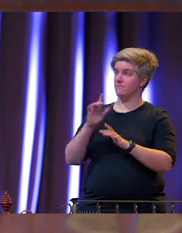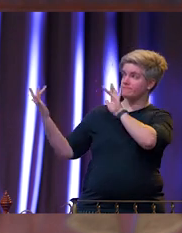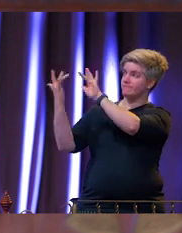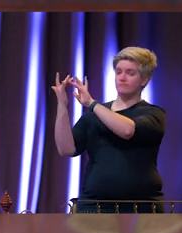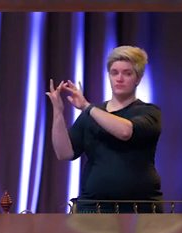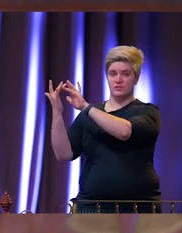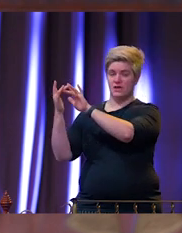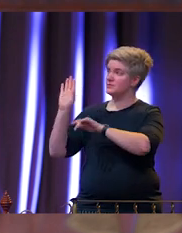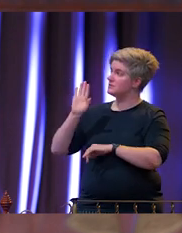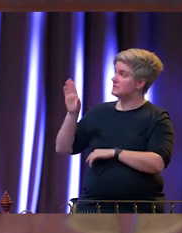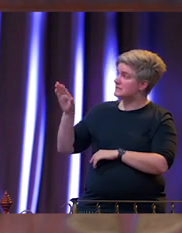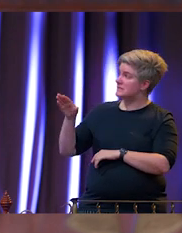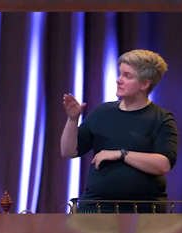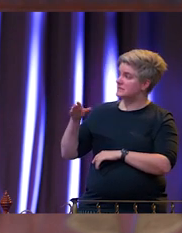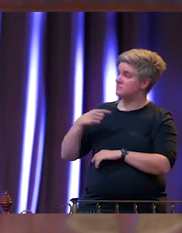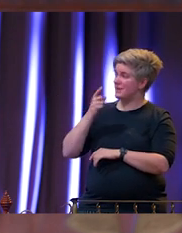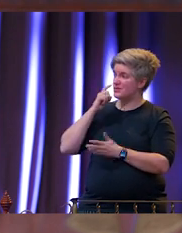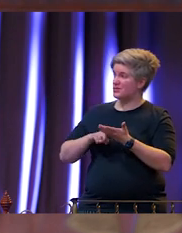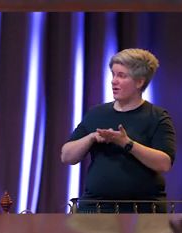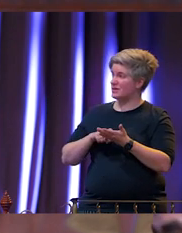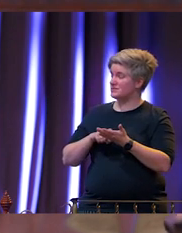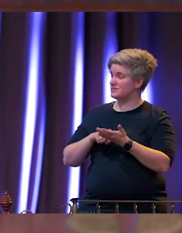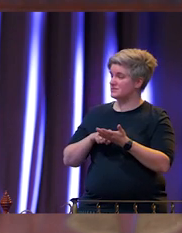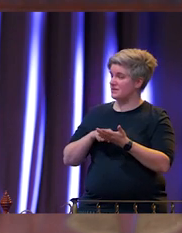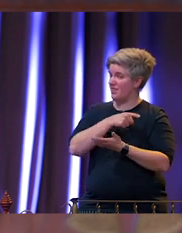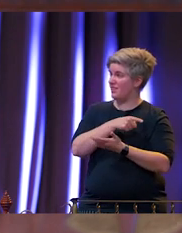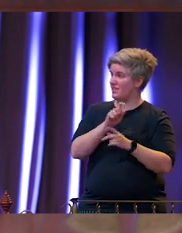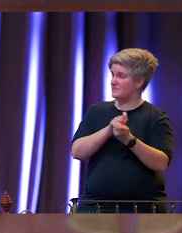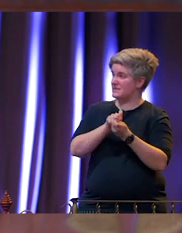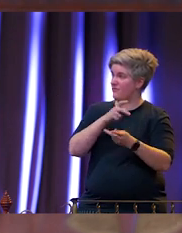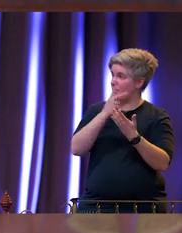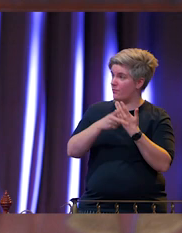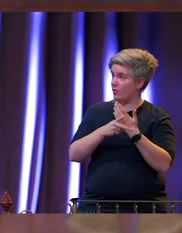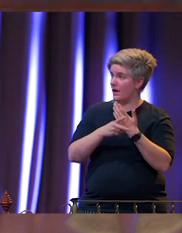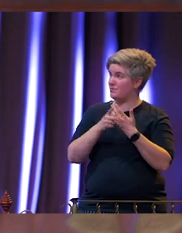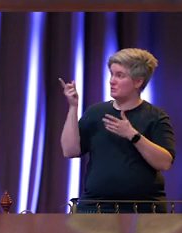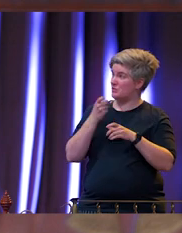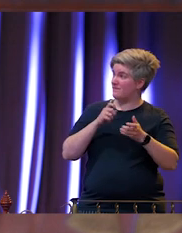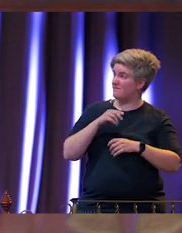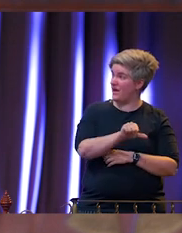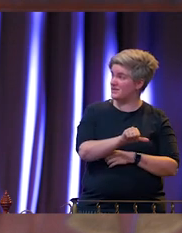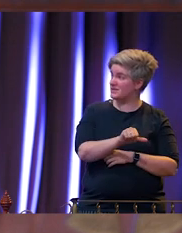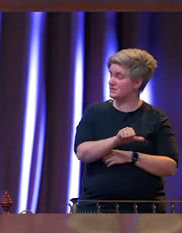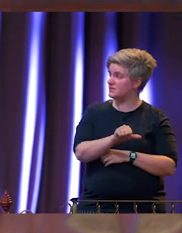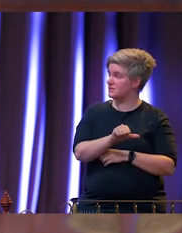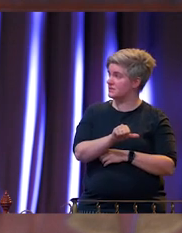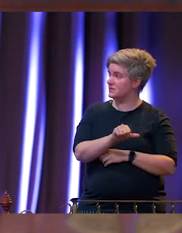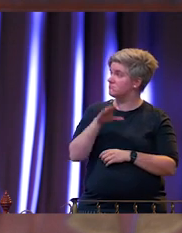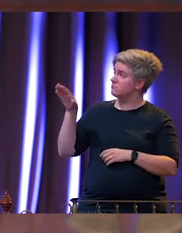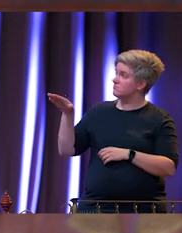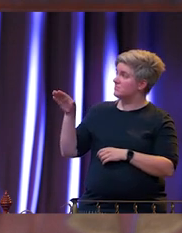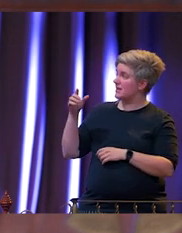agencies have reached out when they see, you know, something with a particular program that we have funded